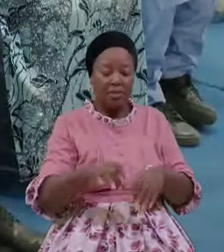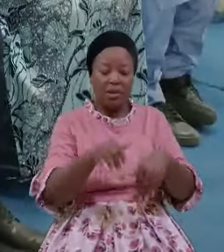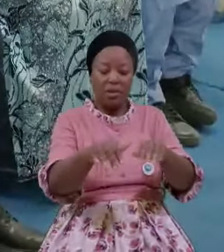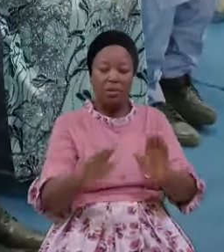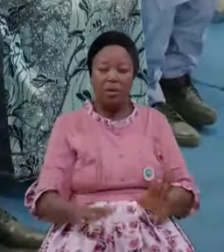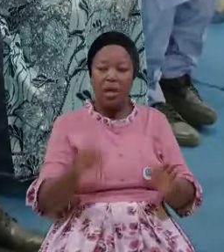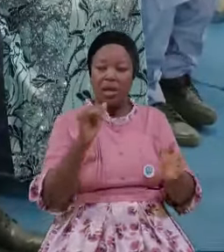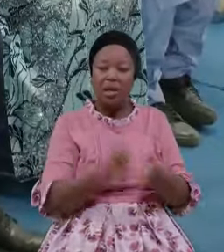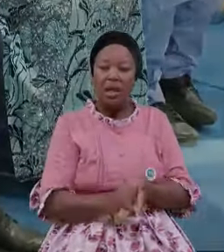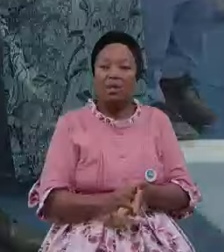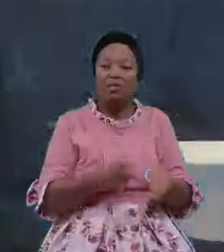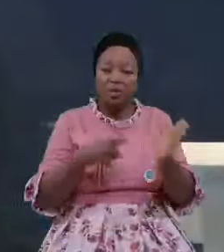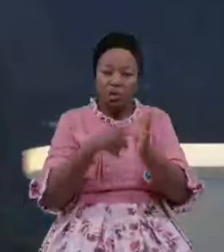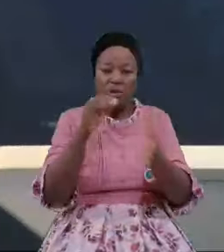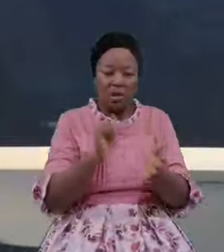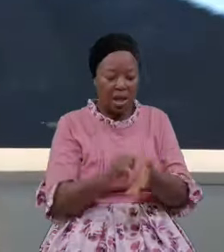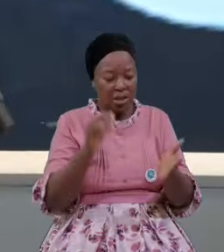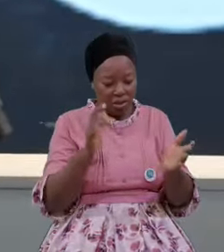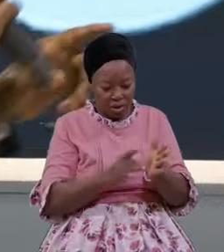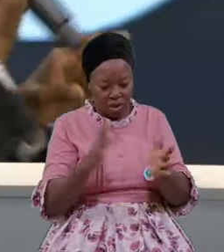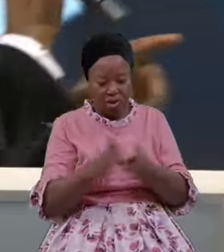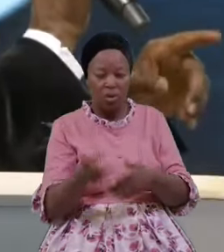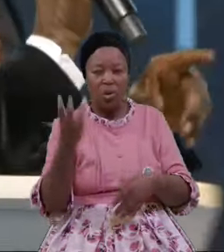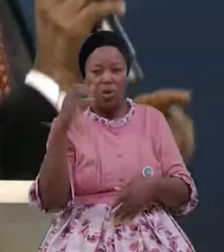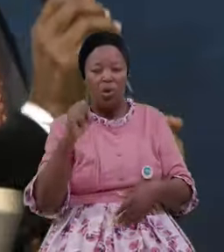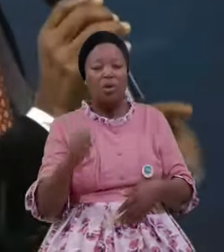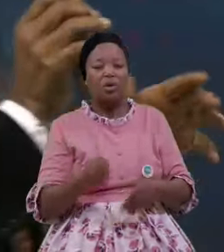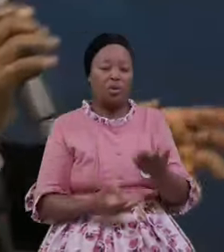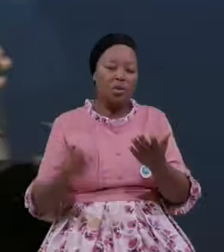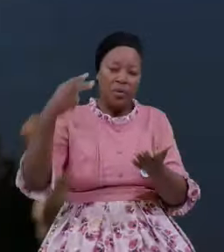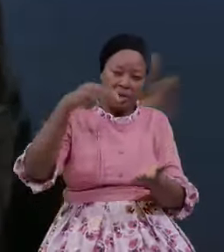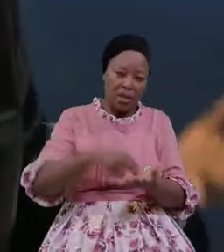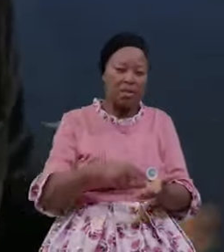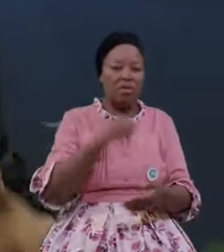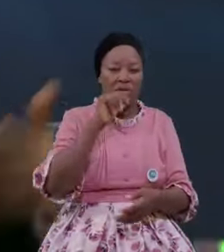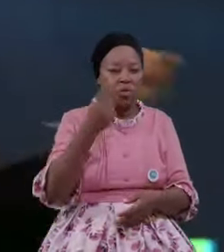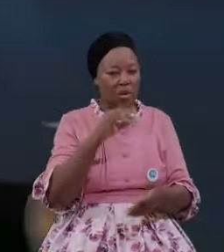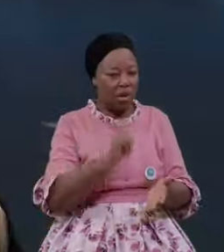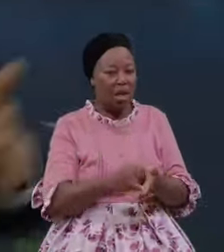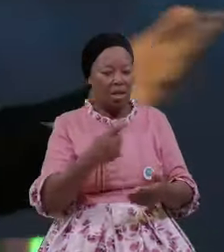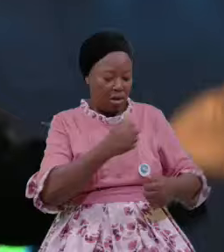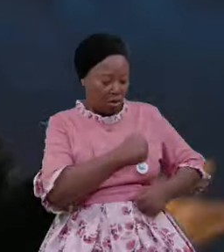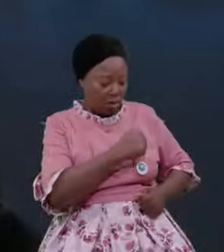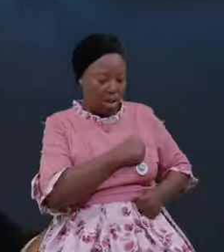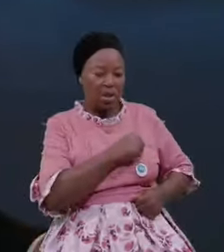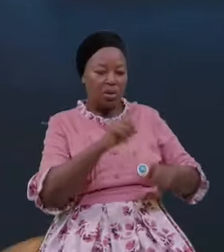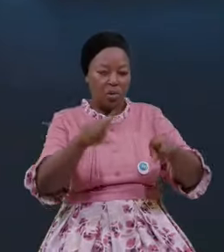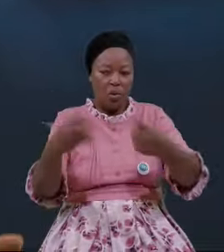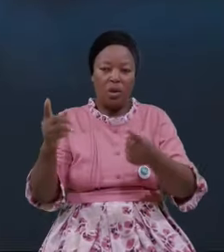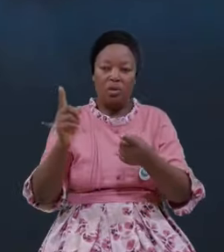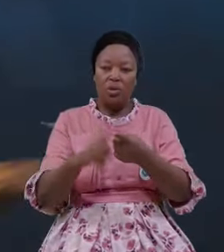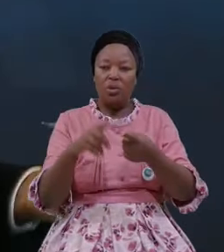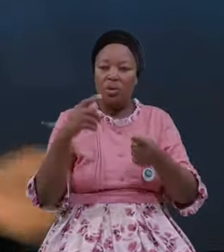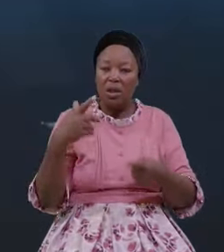that Jesus was risen. Not only that, the soldiers went to the powers that be.